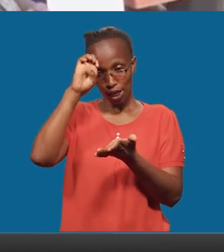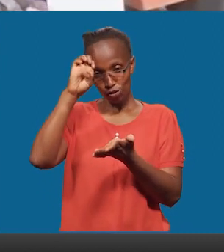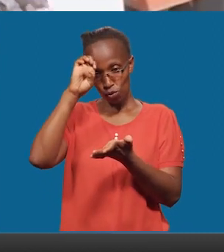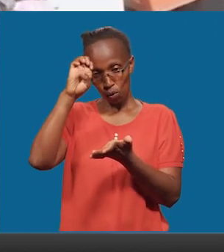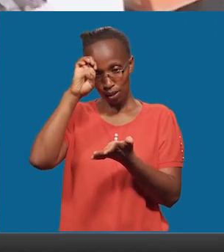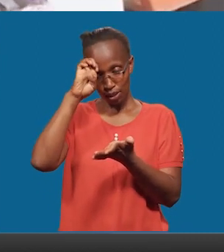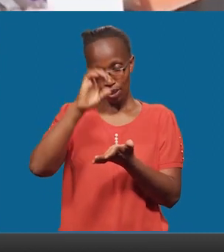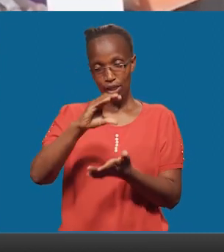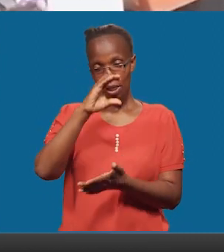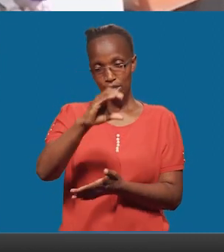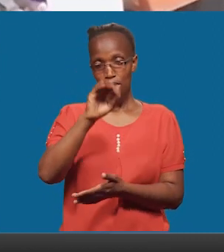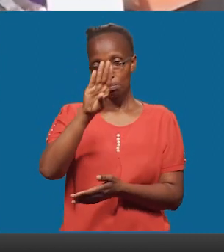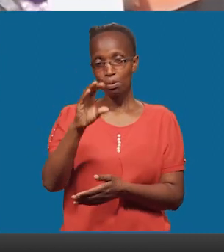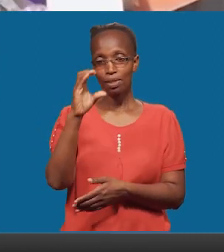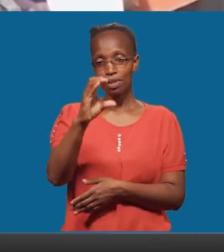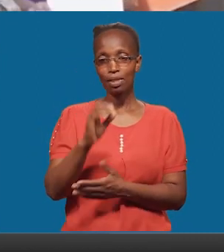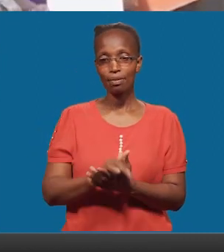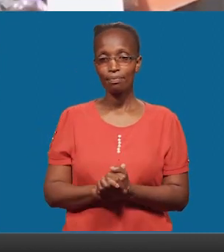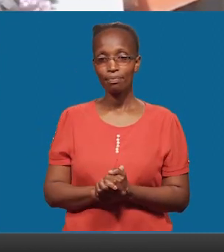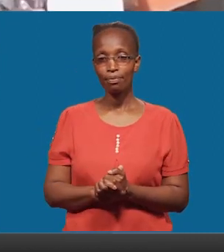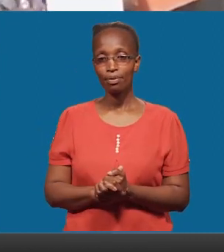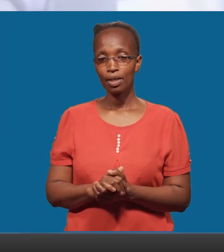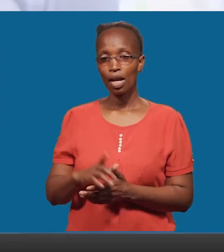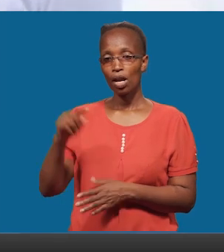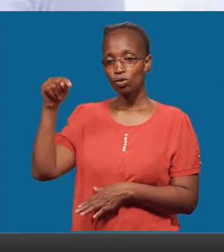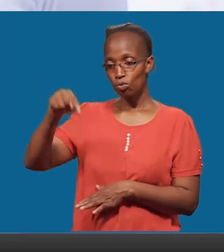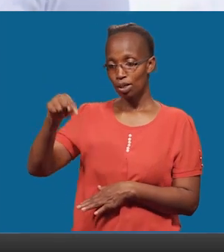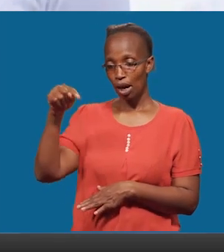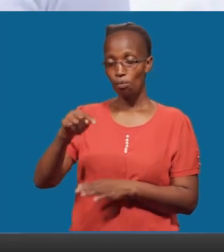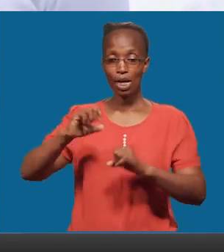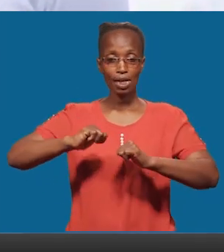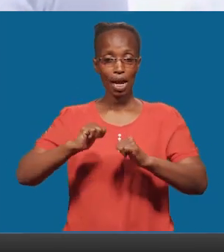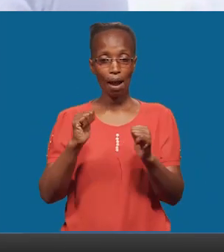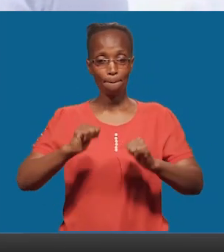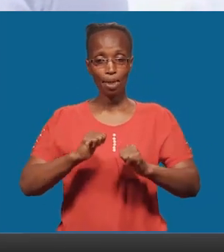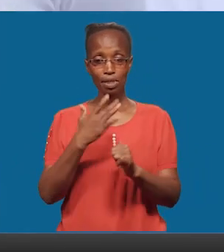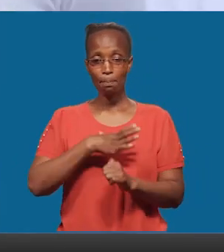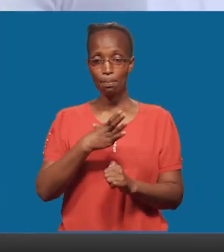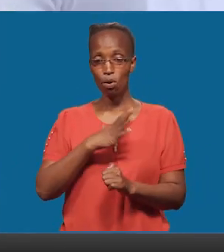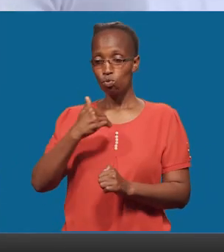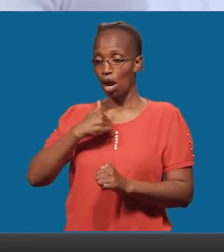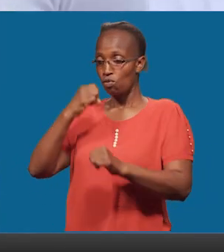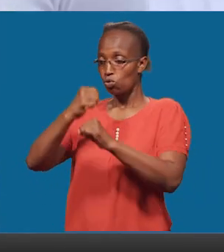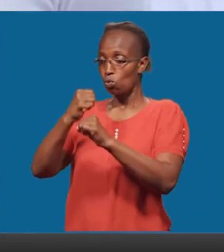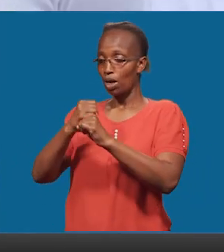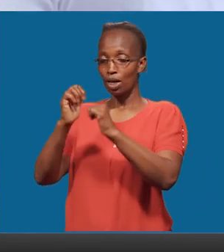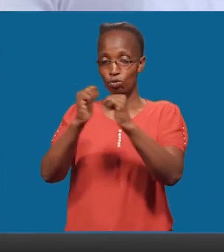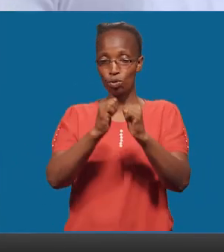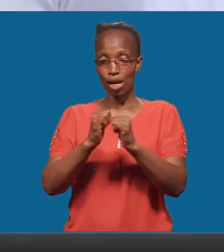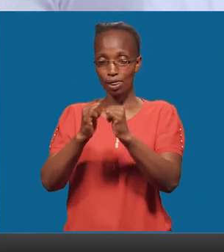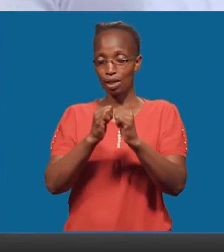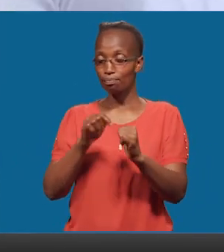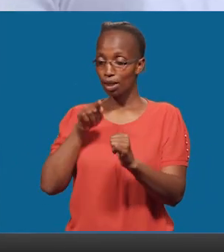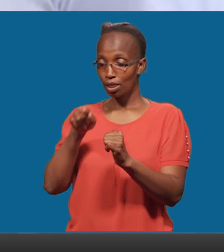katika kuimarisha elimu ndani ya mchakato wa CBC. Today I'm the happiest person on earth. We need to work together as a